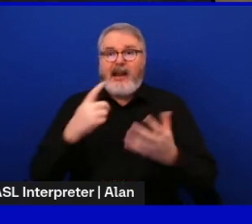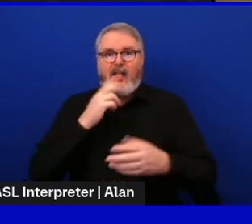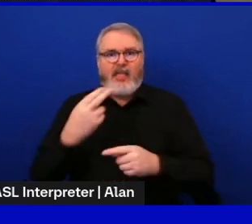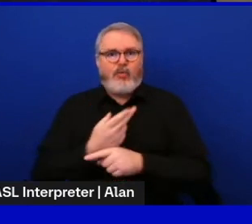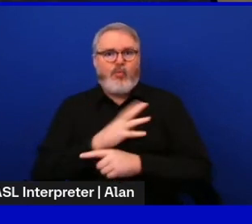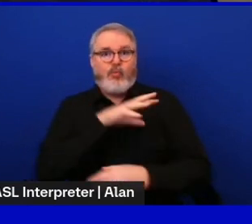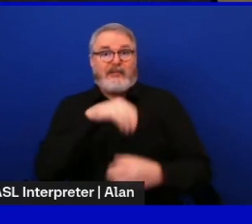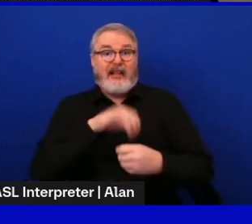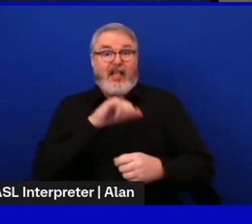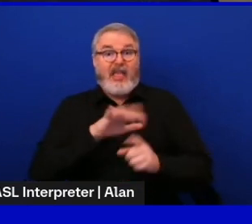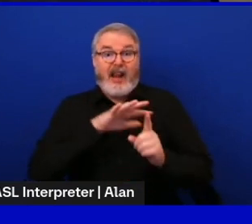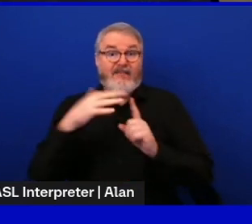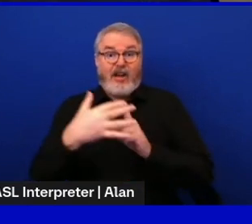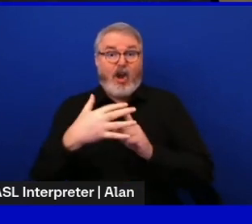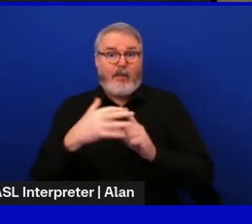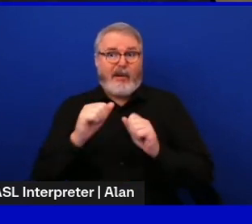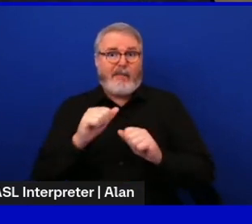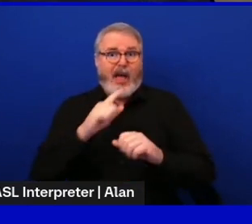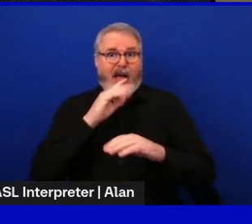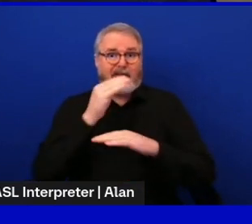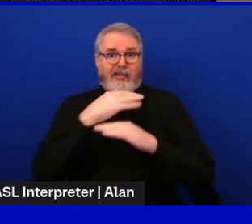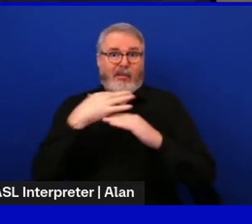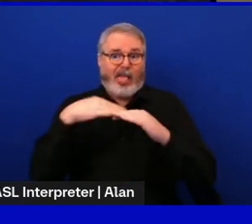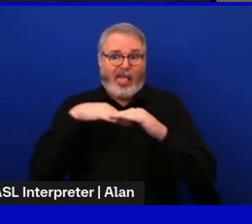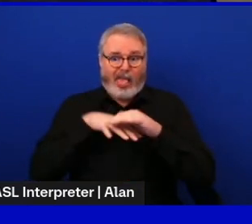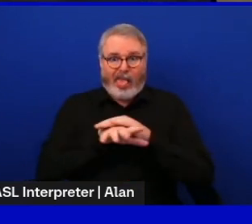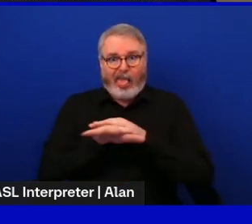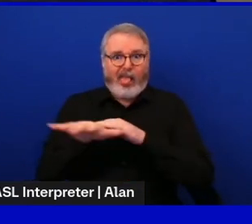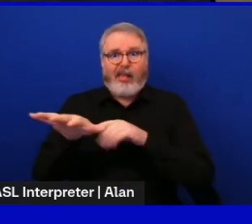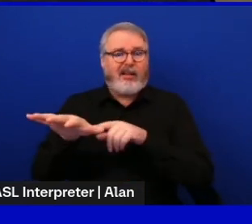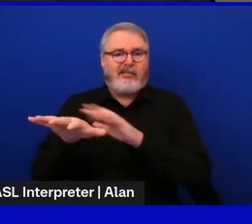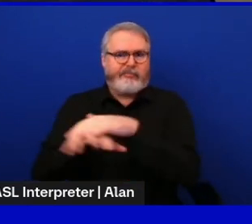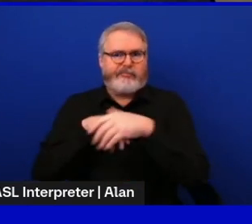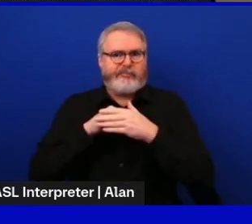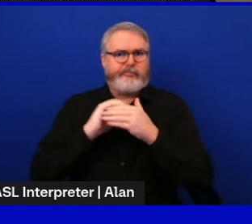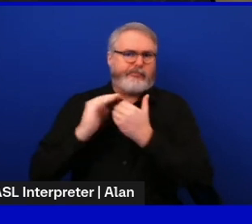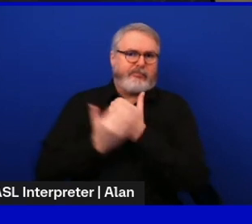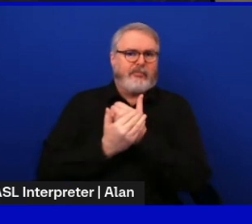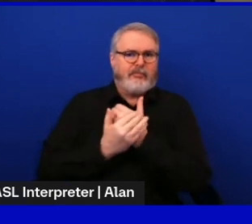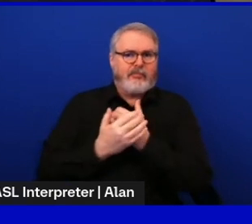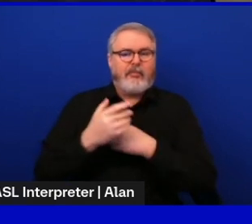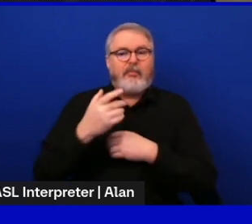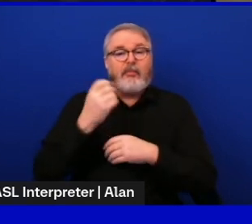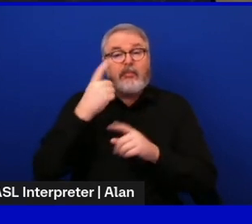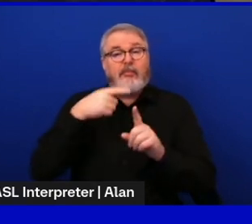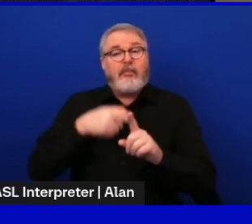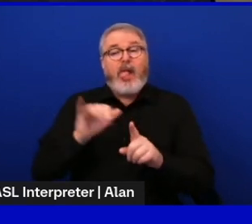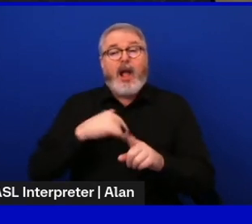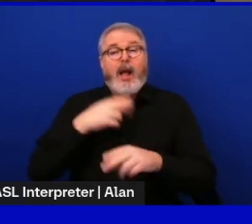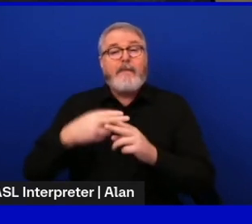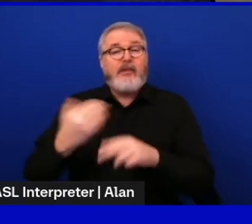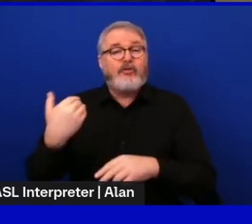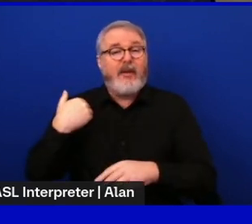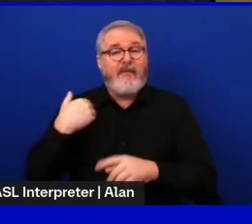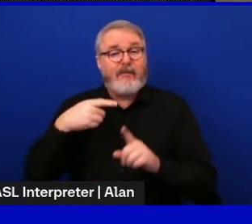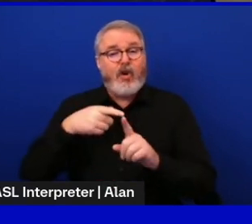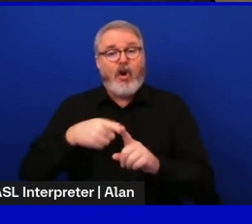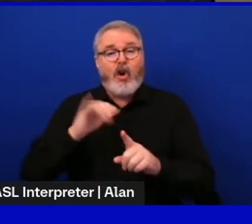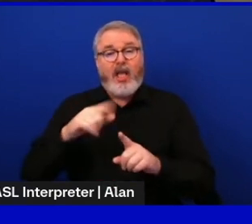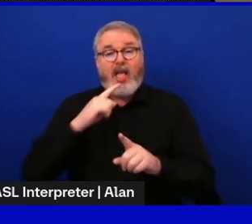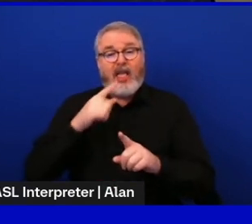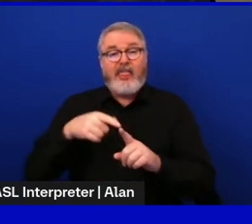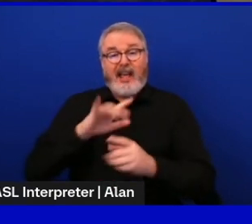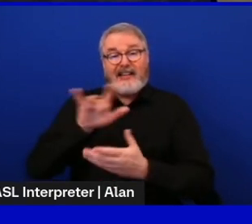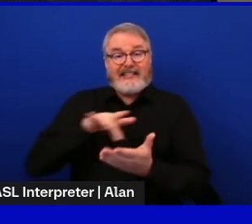can kind of leak out. And the third one, like I mentioned earlier, the state file is a really central point where all the information